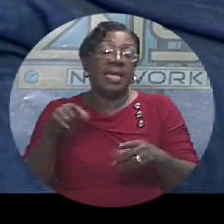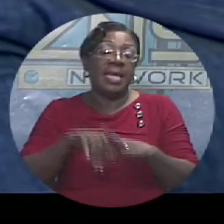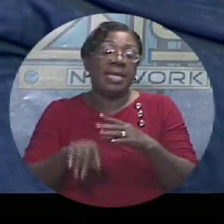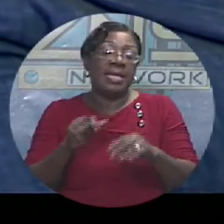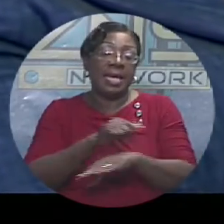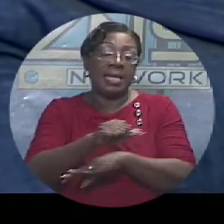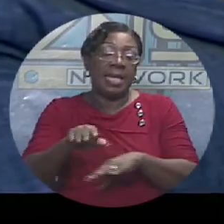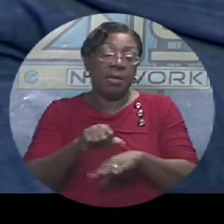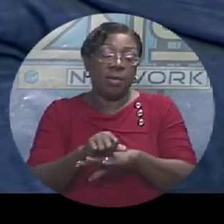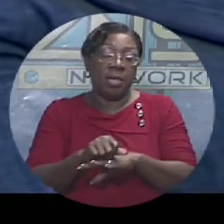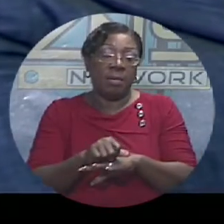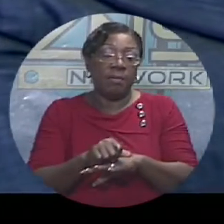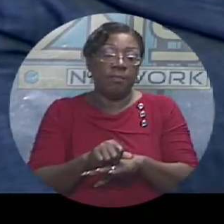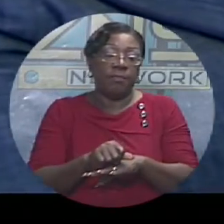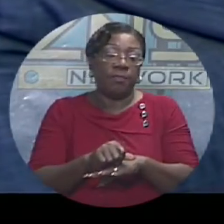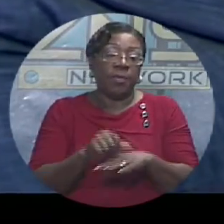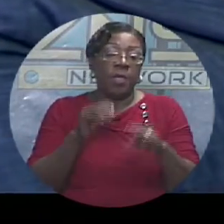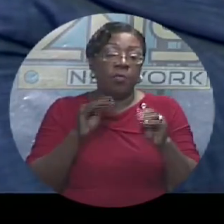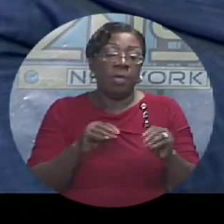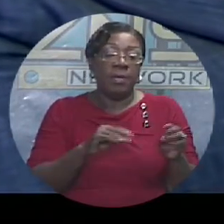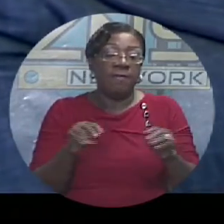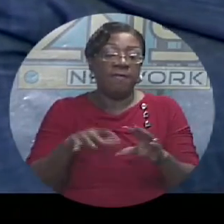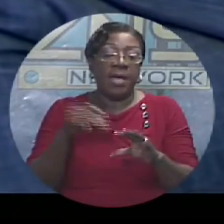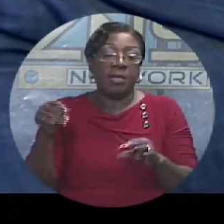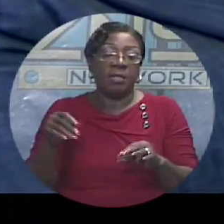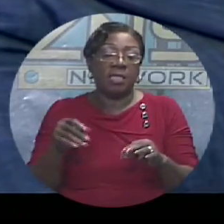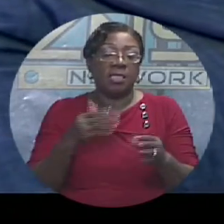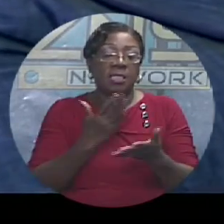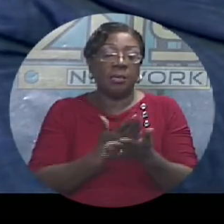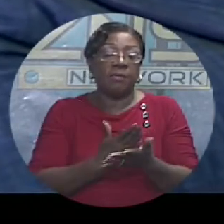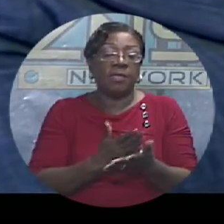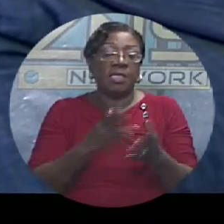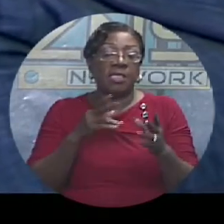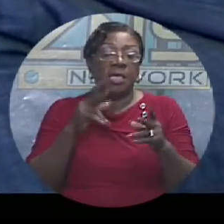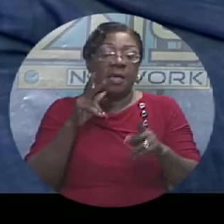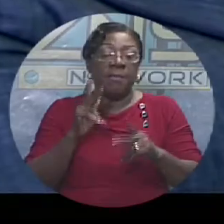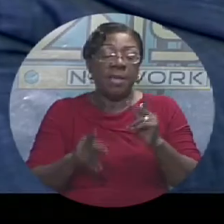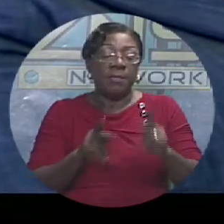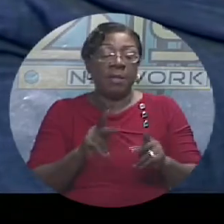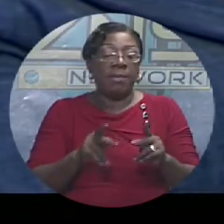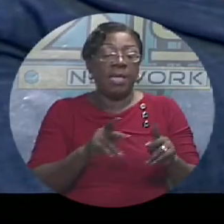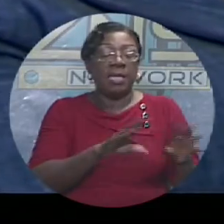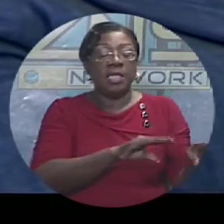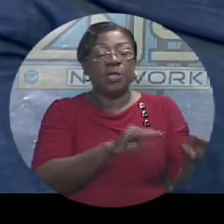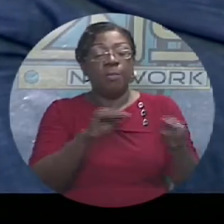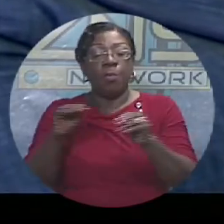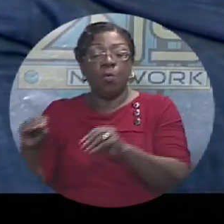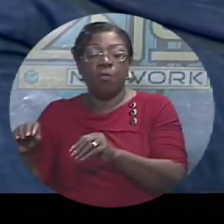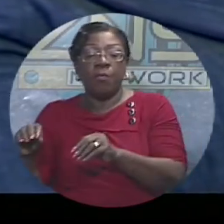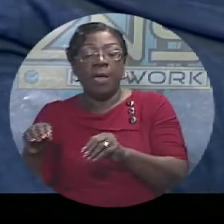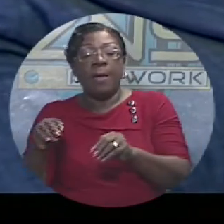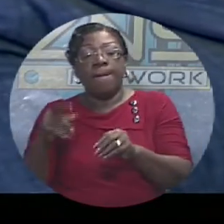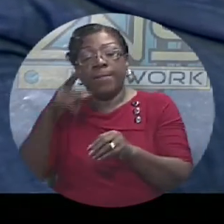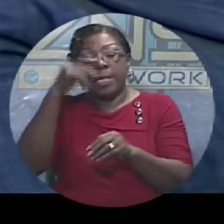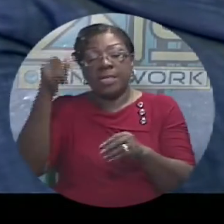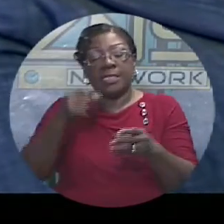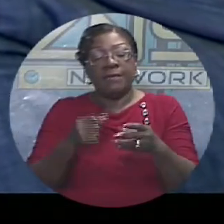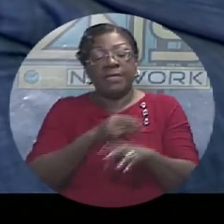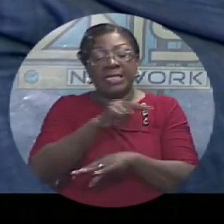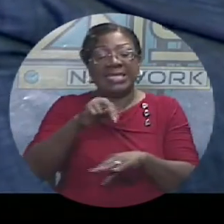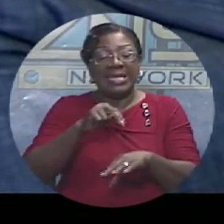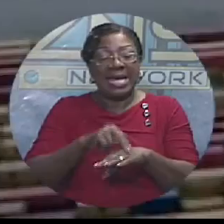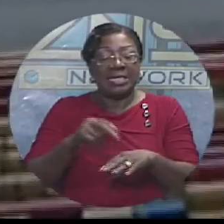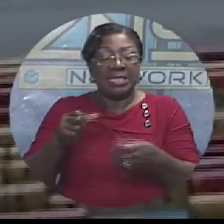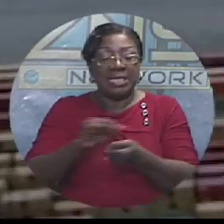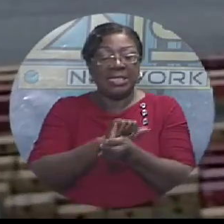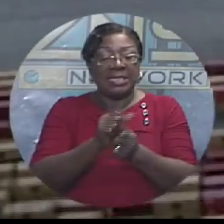in the safety assessment, we may find out that some of these residents need to move because in the event of a natural disaster, it could be potential